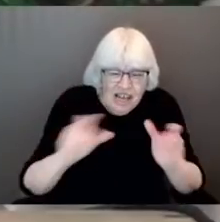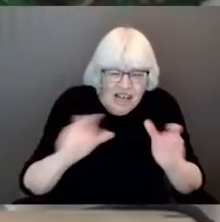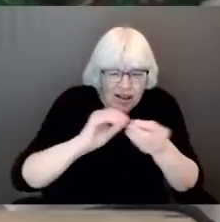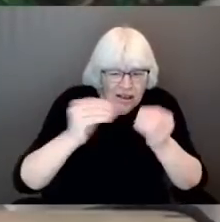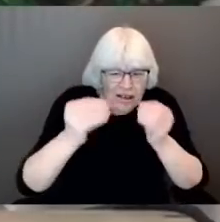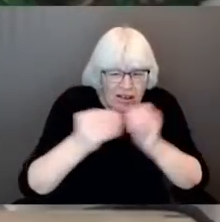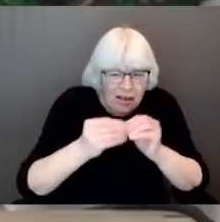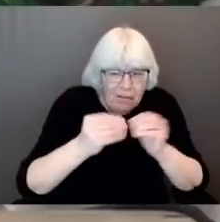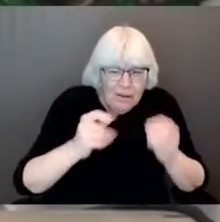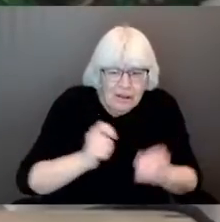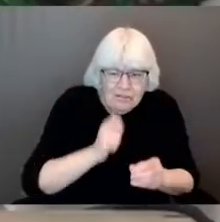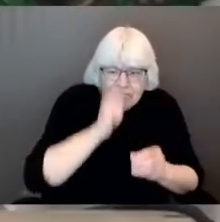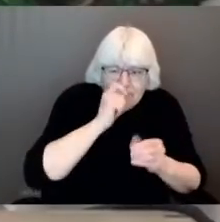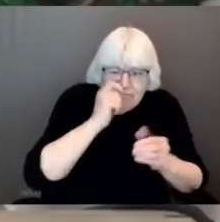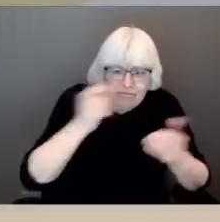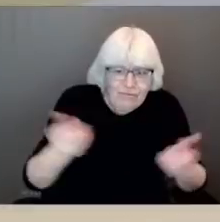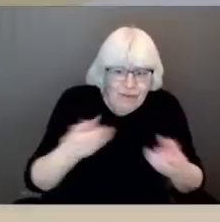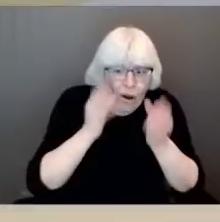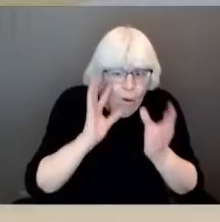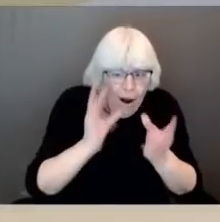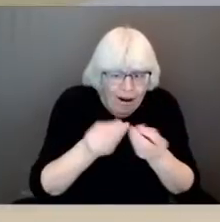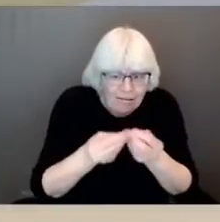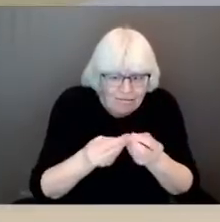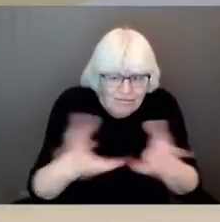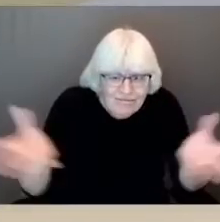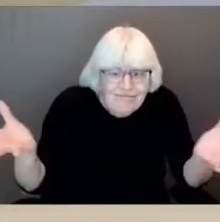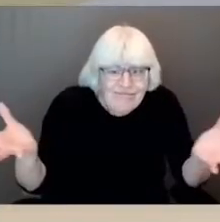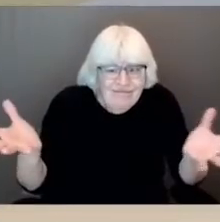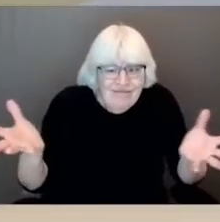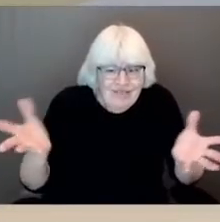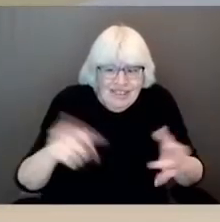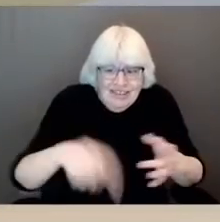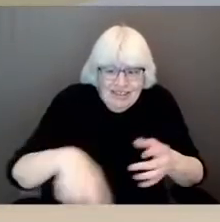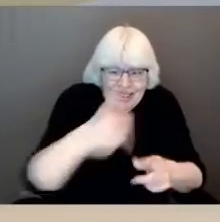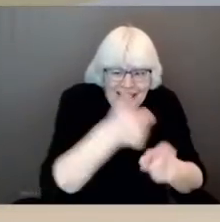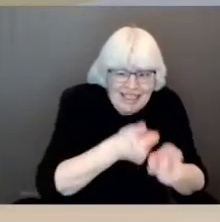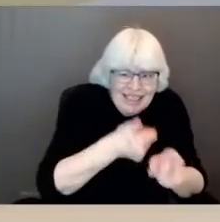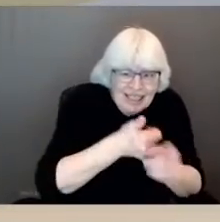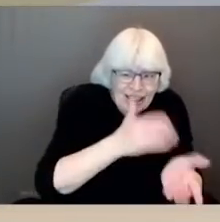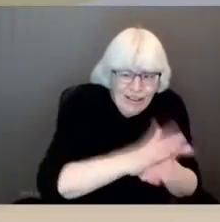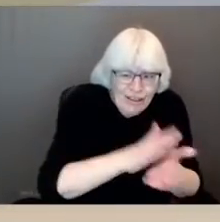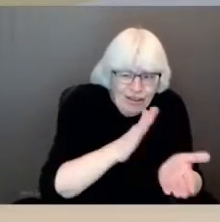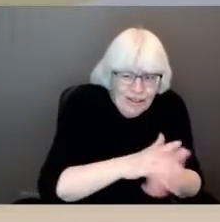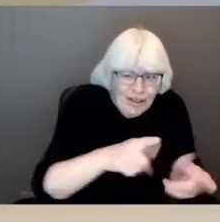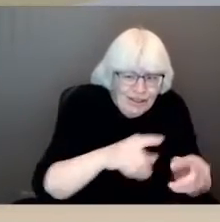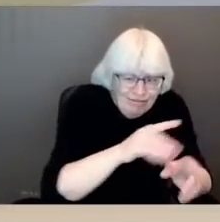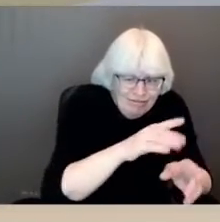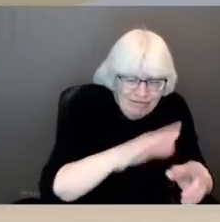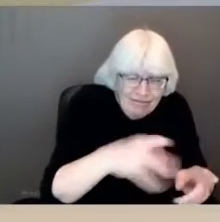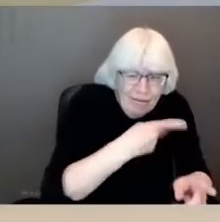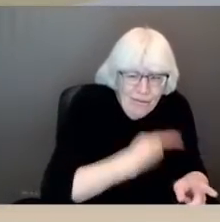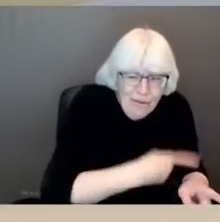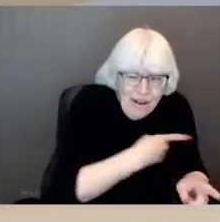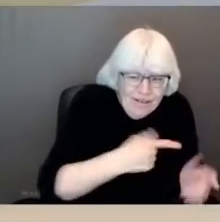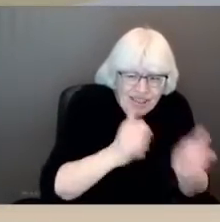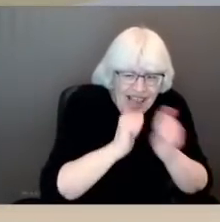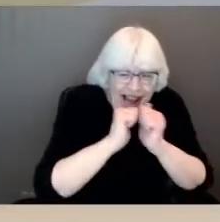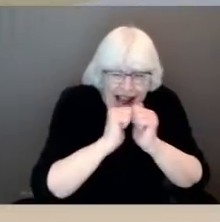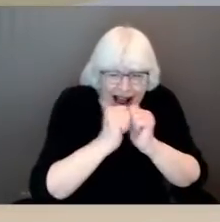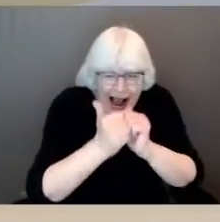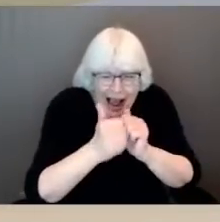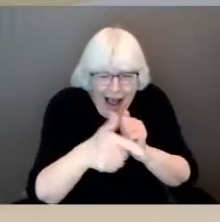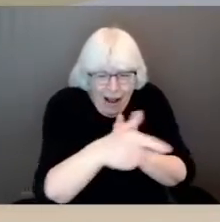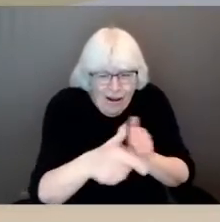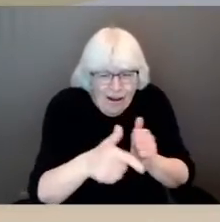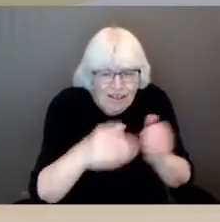school-age person in the province. Can you explain the strategy there? Well, I mean, the children in K